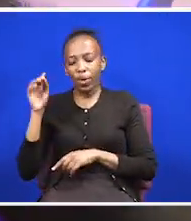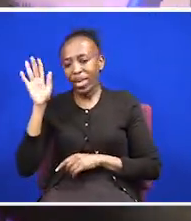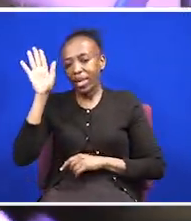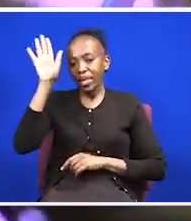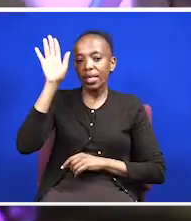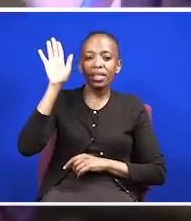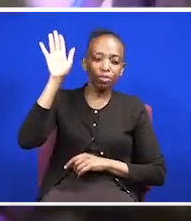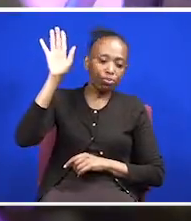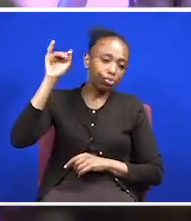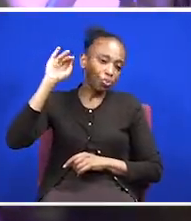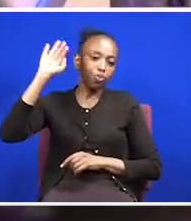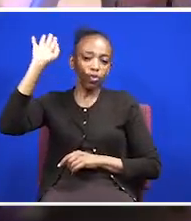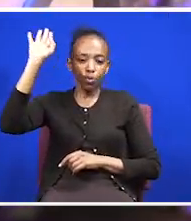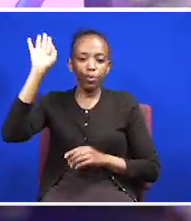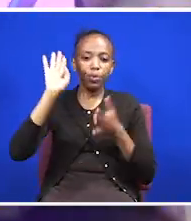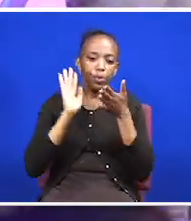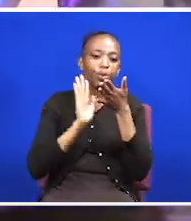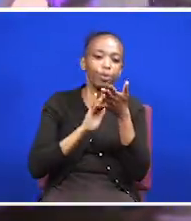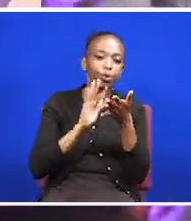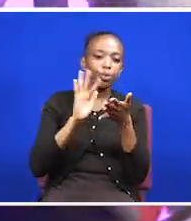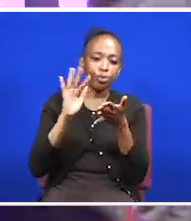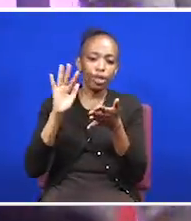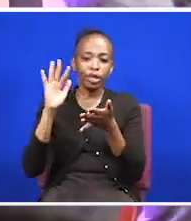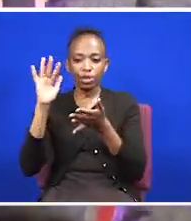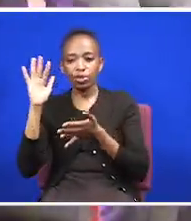Kama wewe umetukuka Bwana.